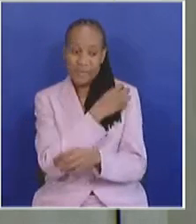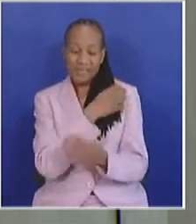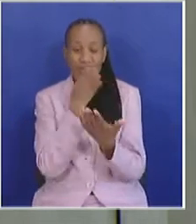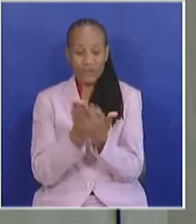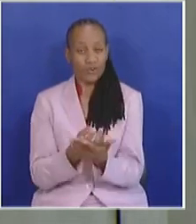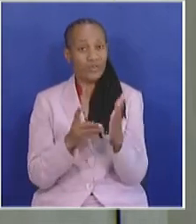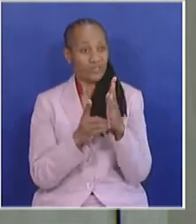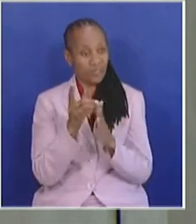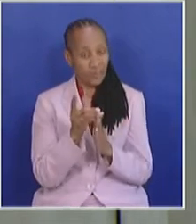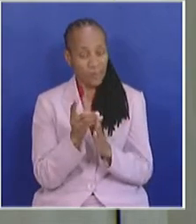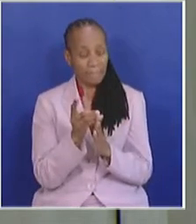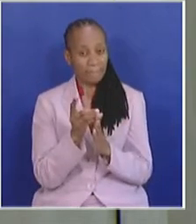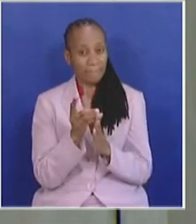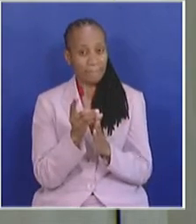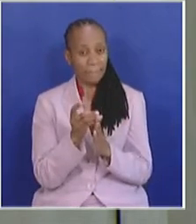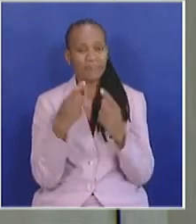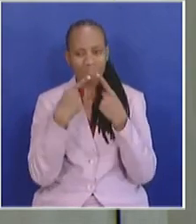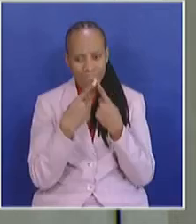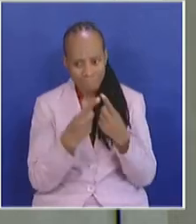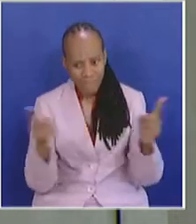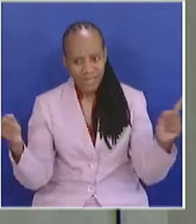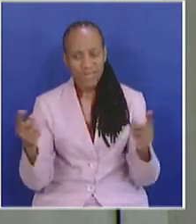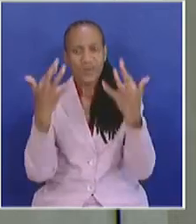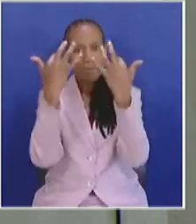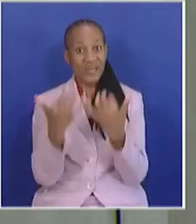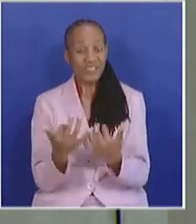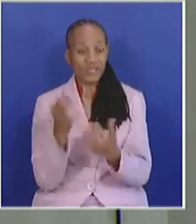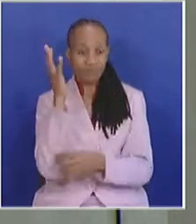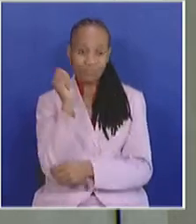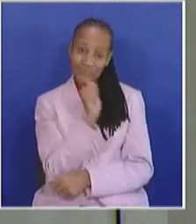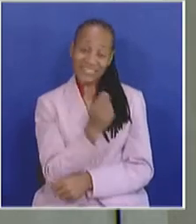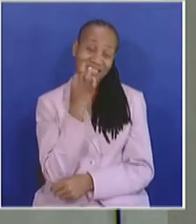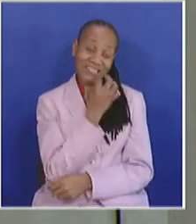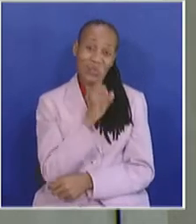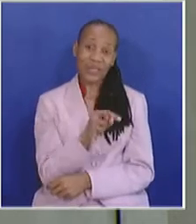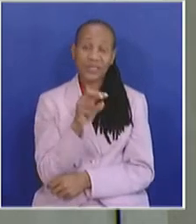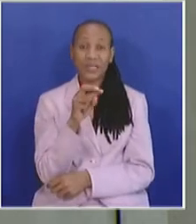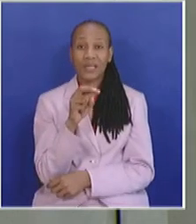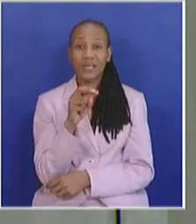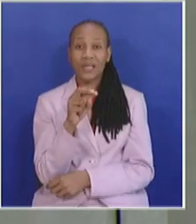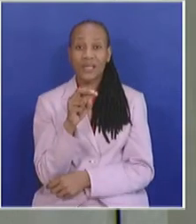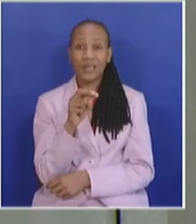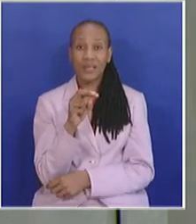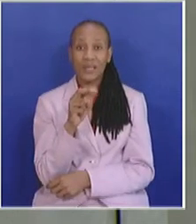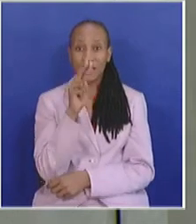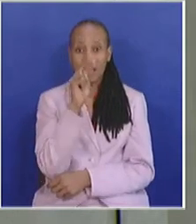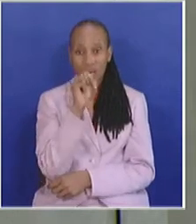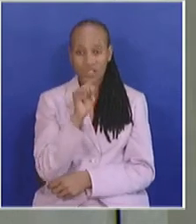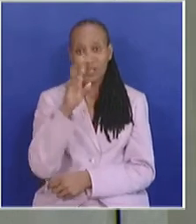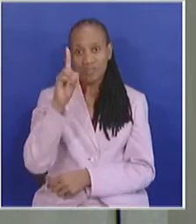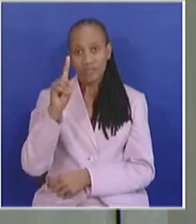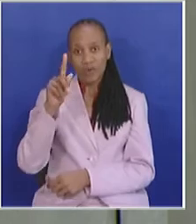Development, Honorable Patel, announced in his budget speech that the Industrial Development Corporation will support the development